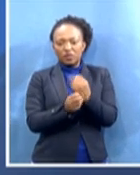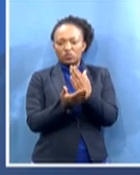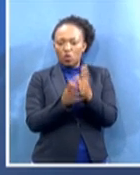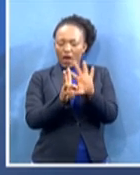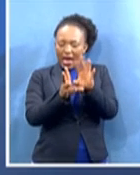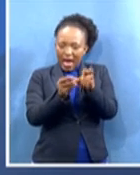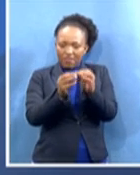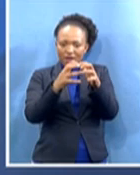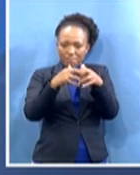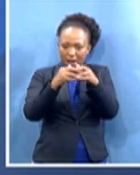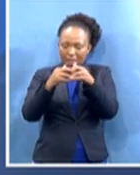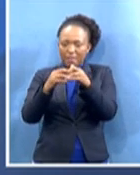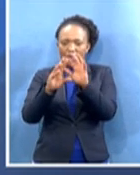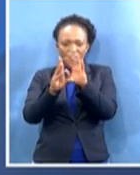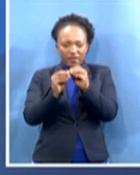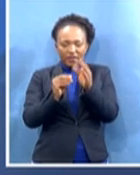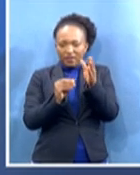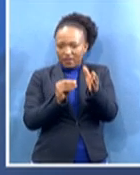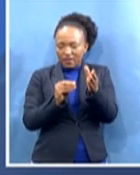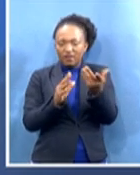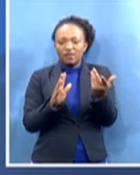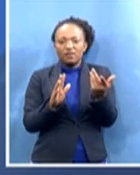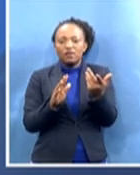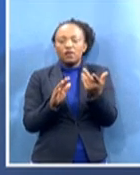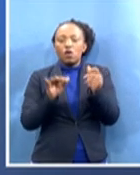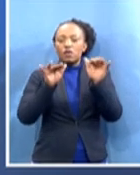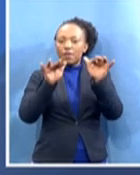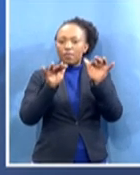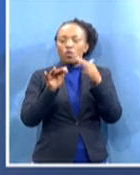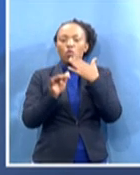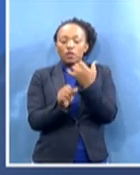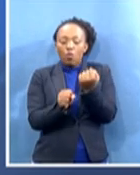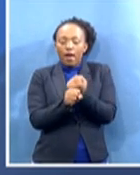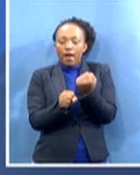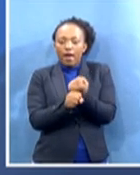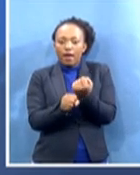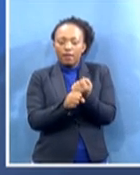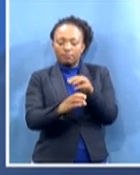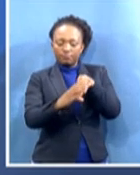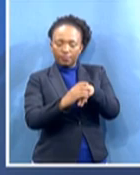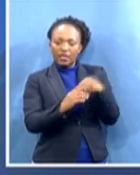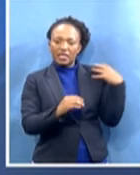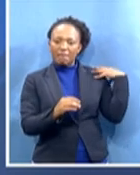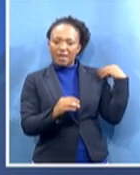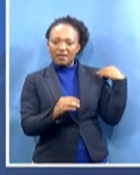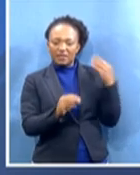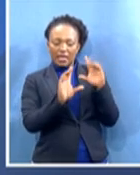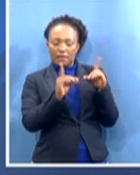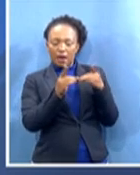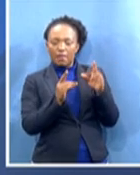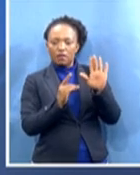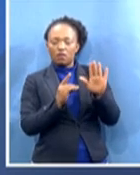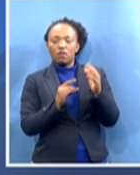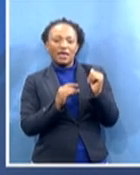the people who are working in the administration. Yesterday in the afternoon, the provincial authority had a very